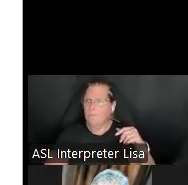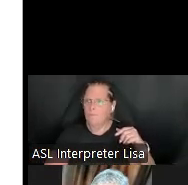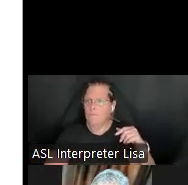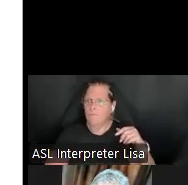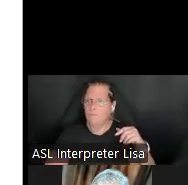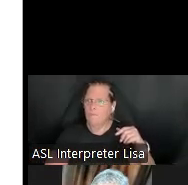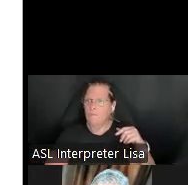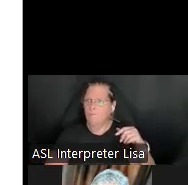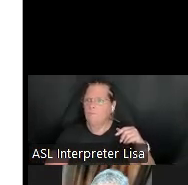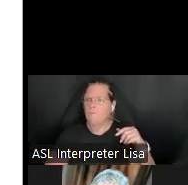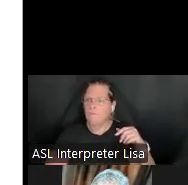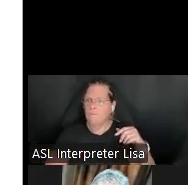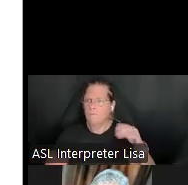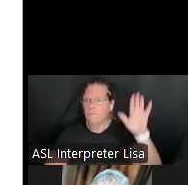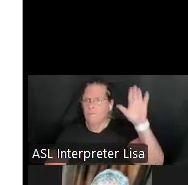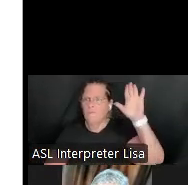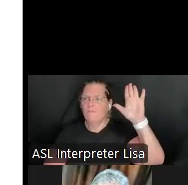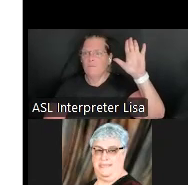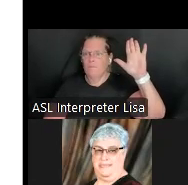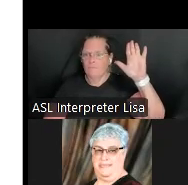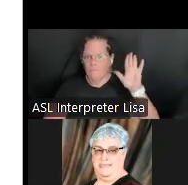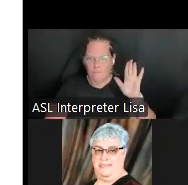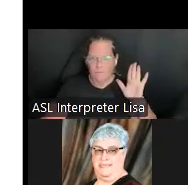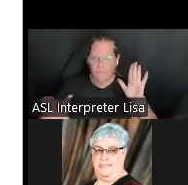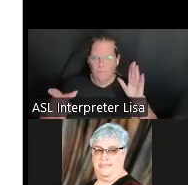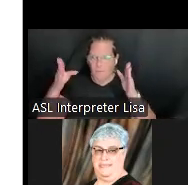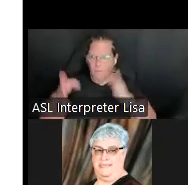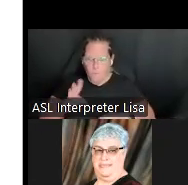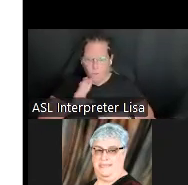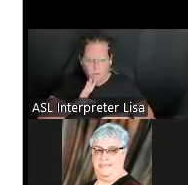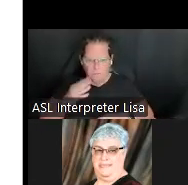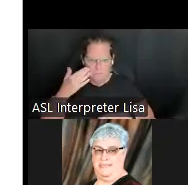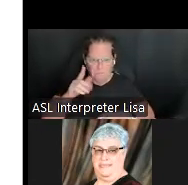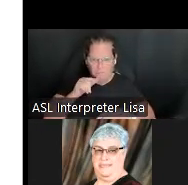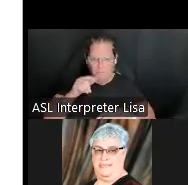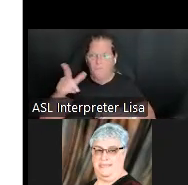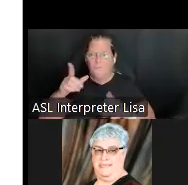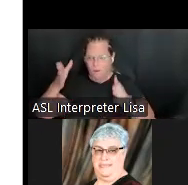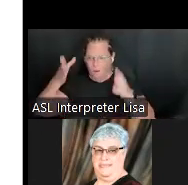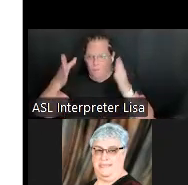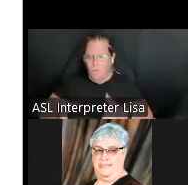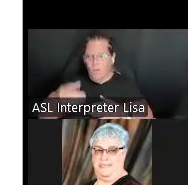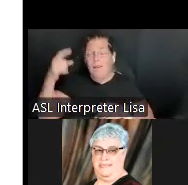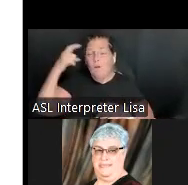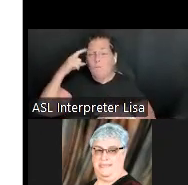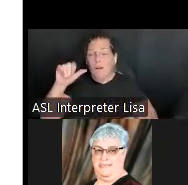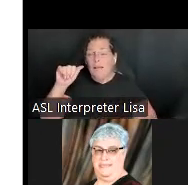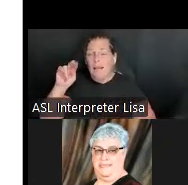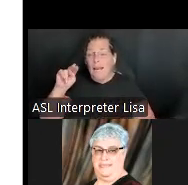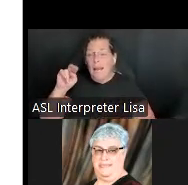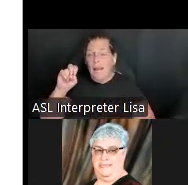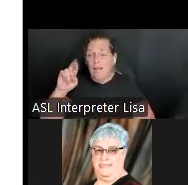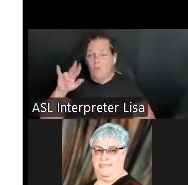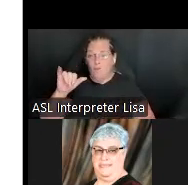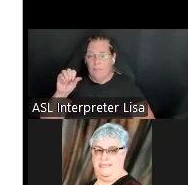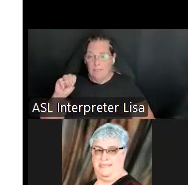I just want to talk. I did have a client that had a brain aneurysm, and she had